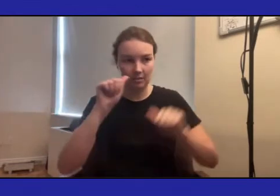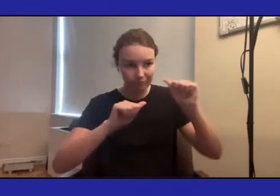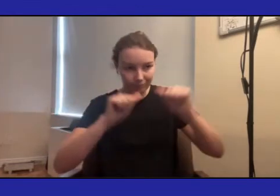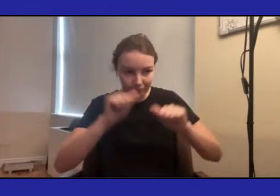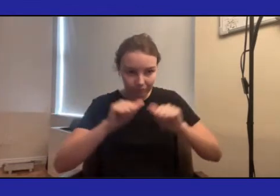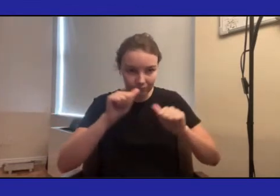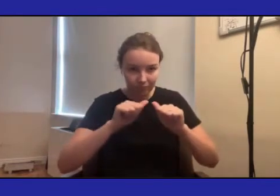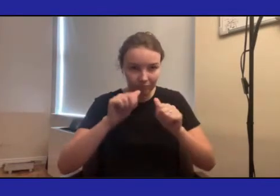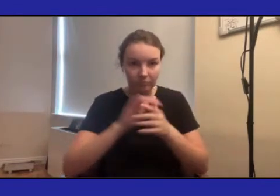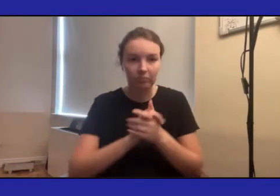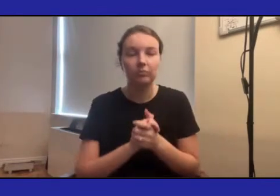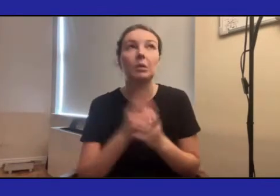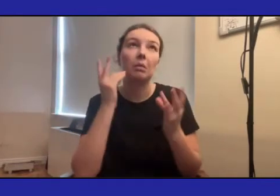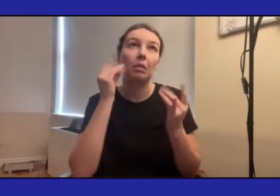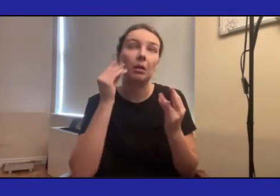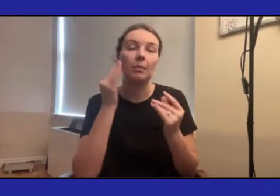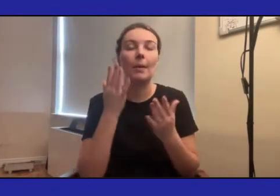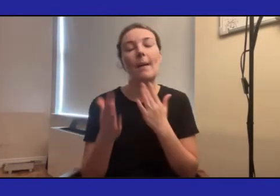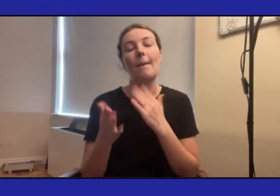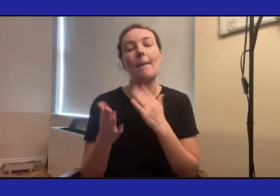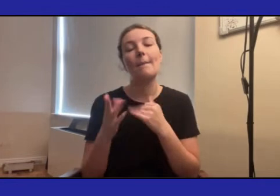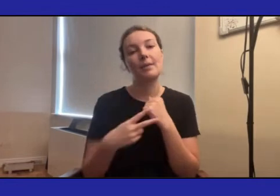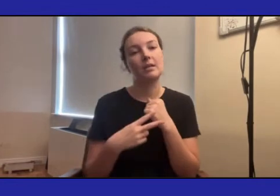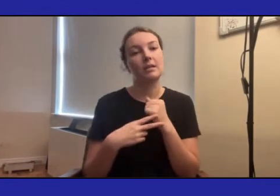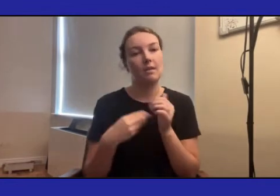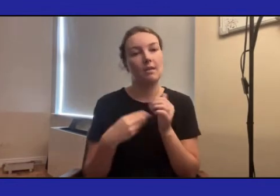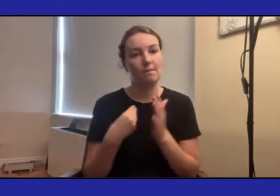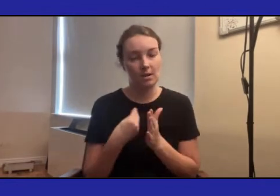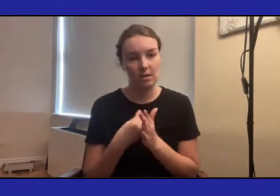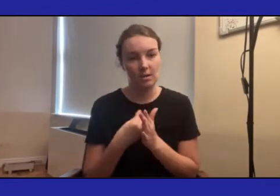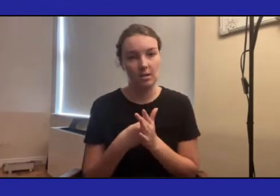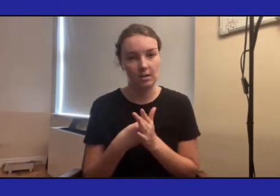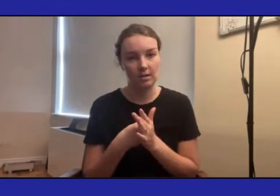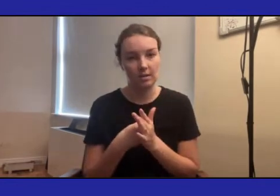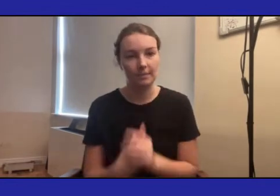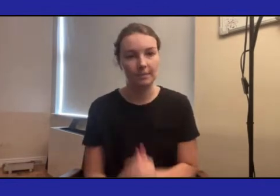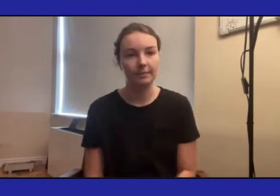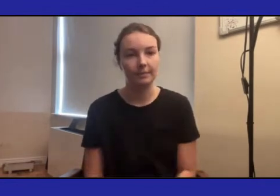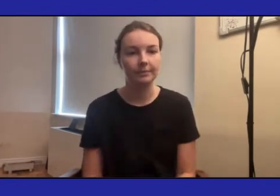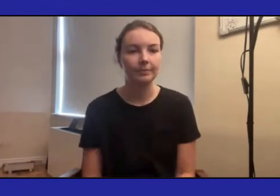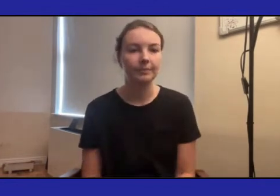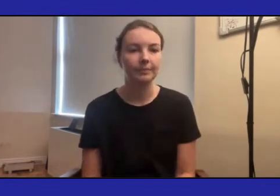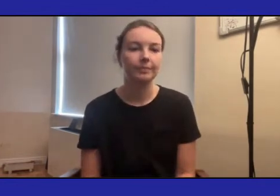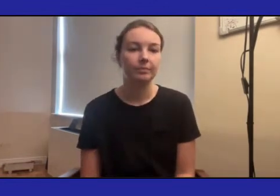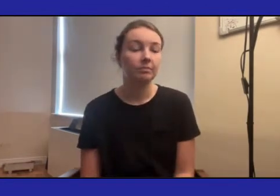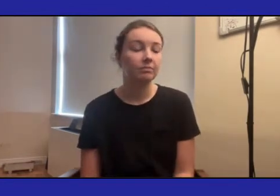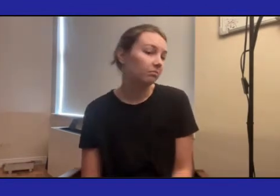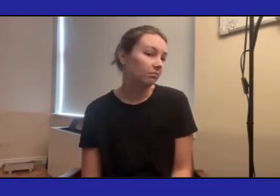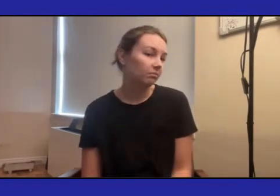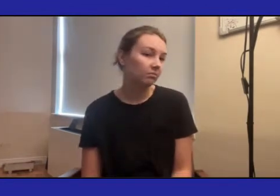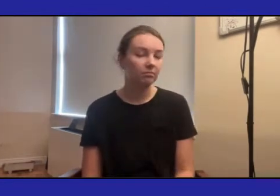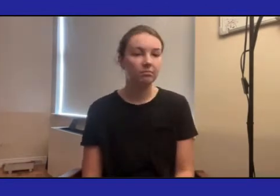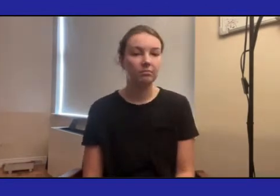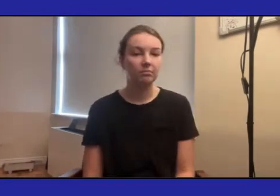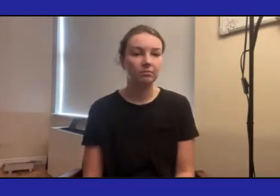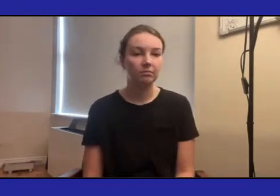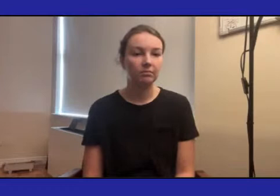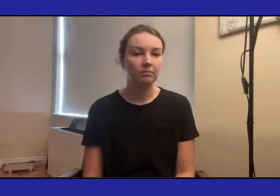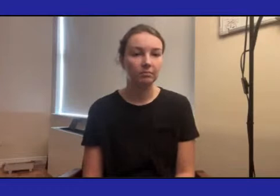save money, so this expenditure is not so large. And it's not such a bad idea that the big brother helps the little